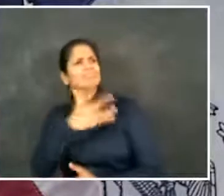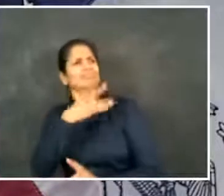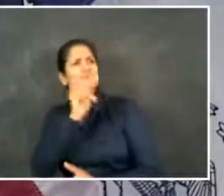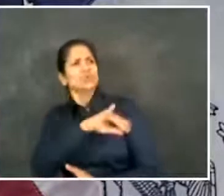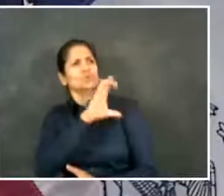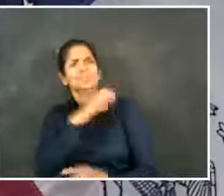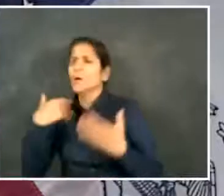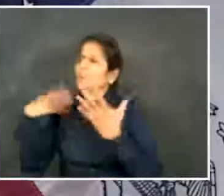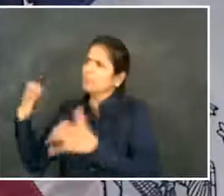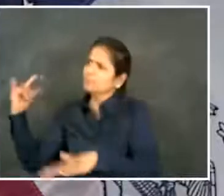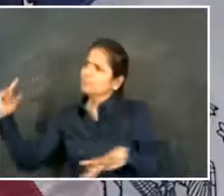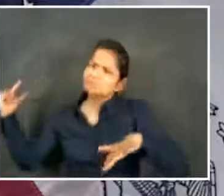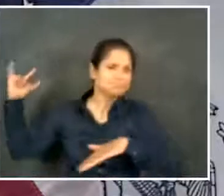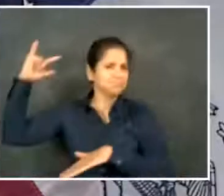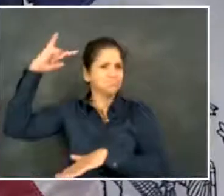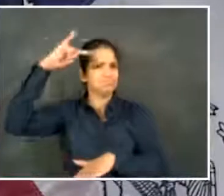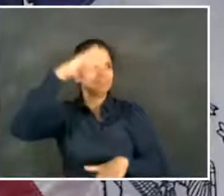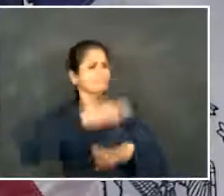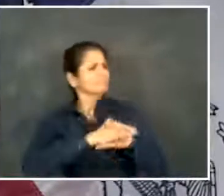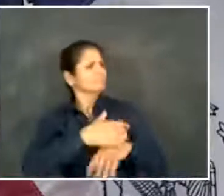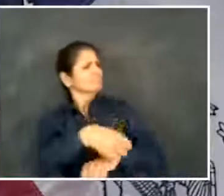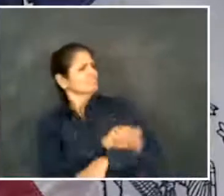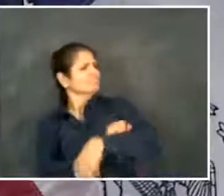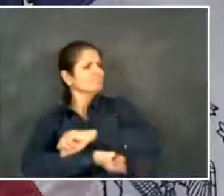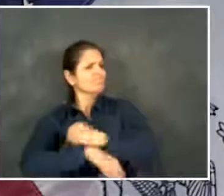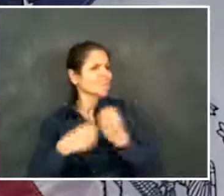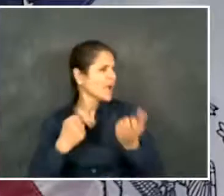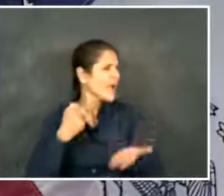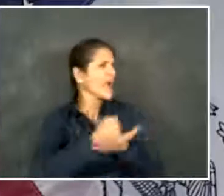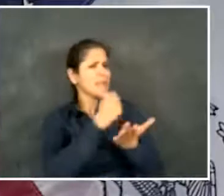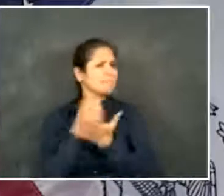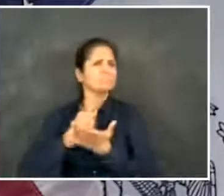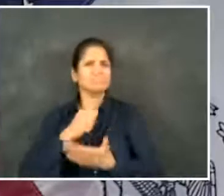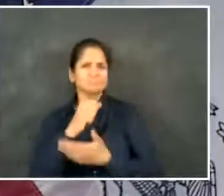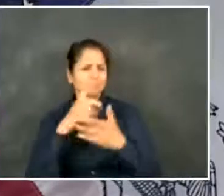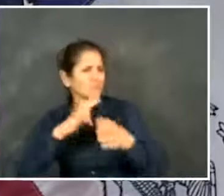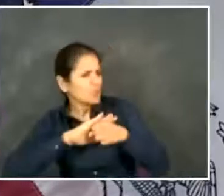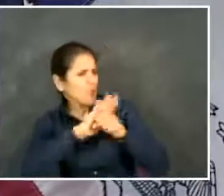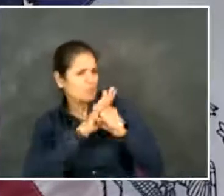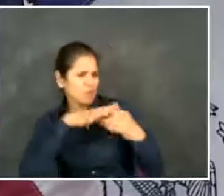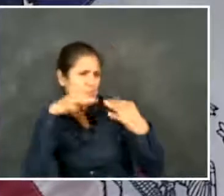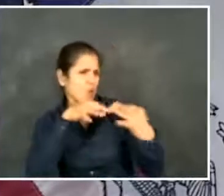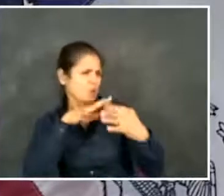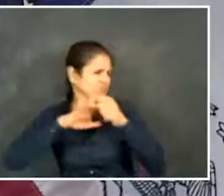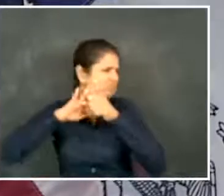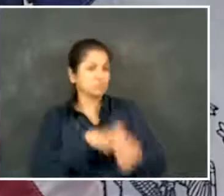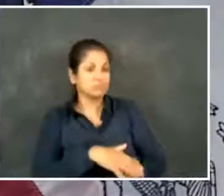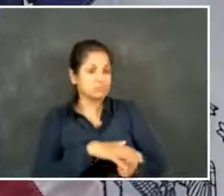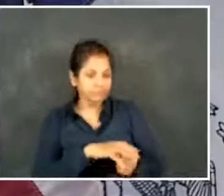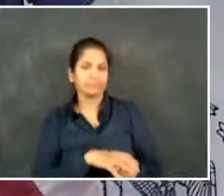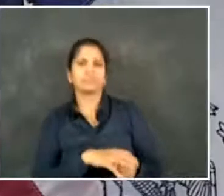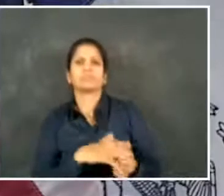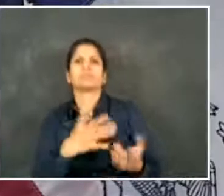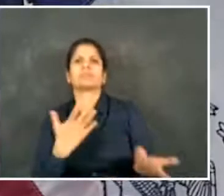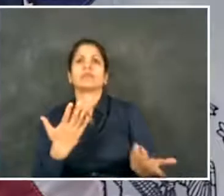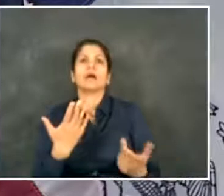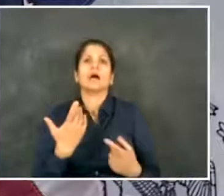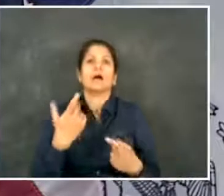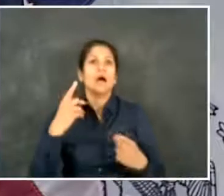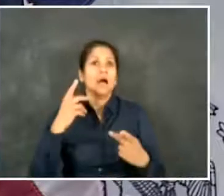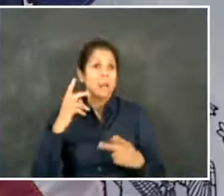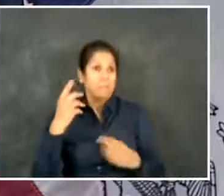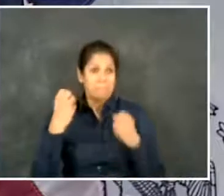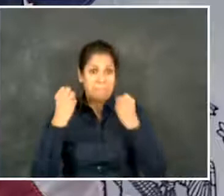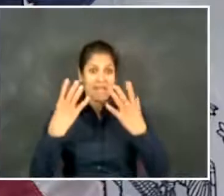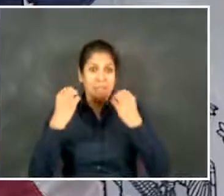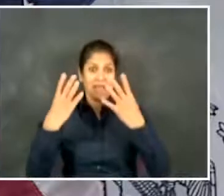We were having the highest number of 911 calls in the history of New York City. And the disease was growing in its